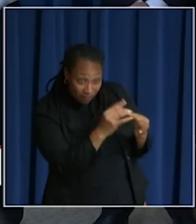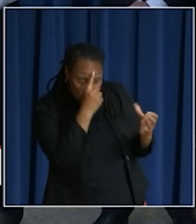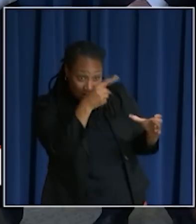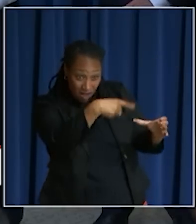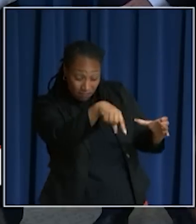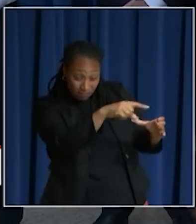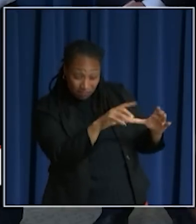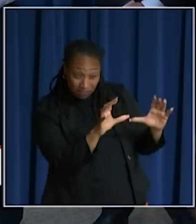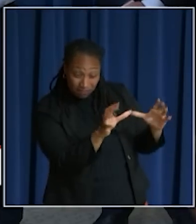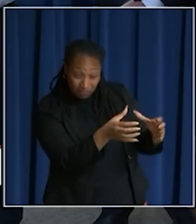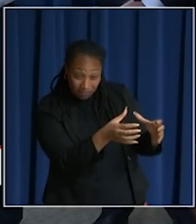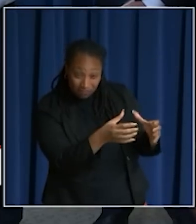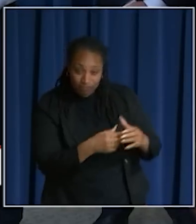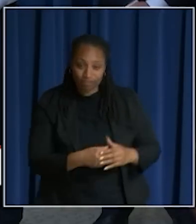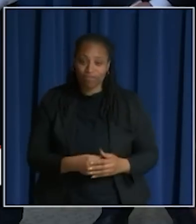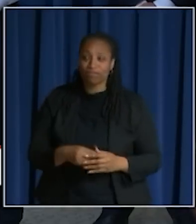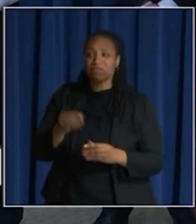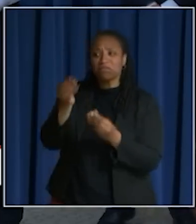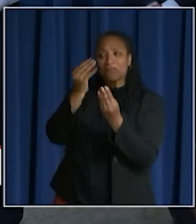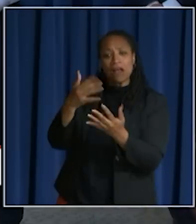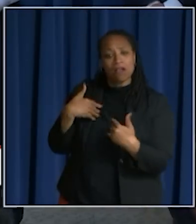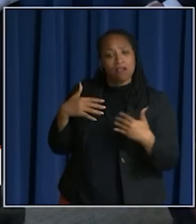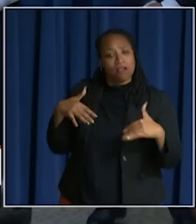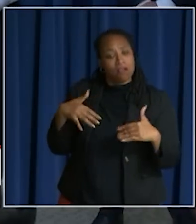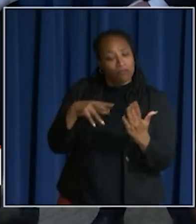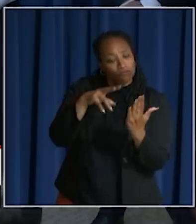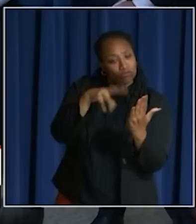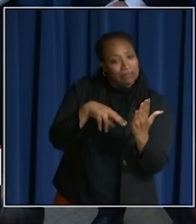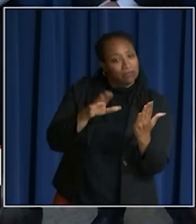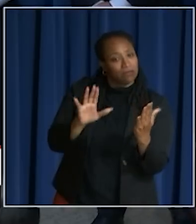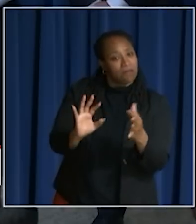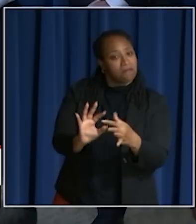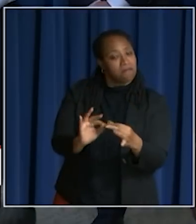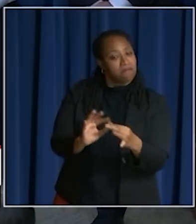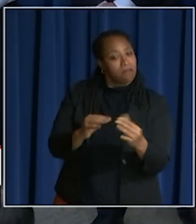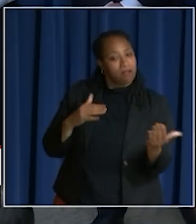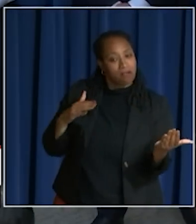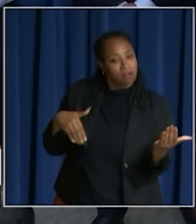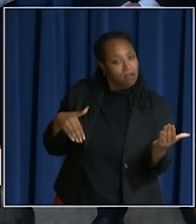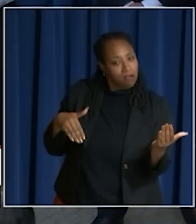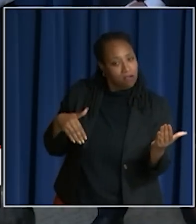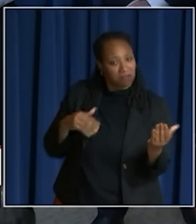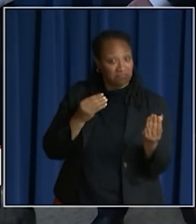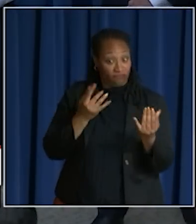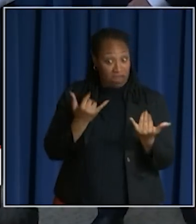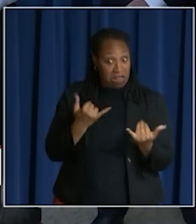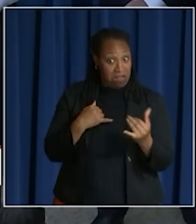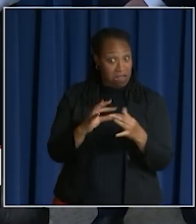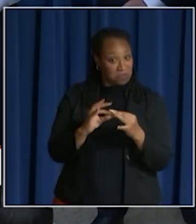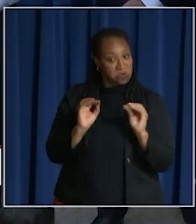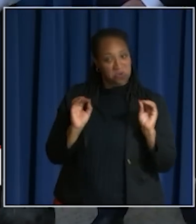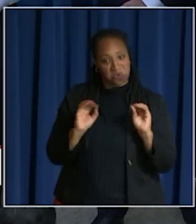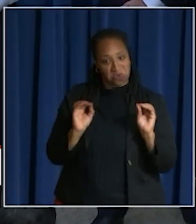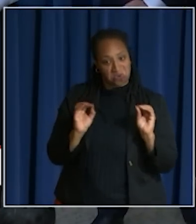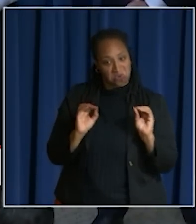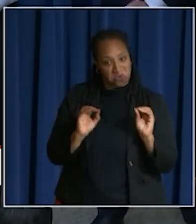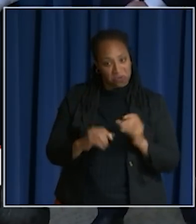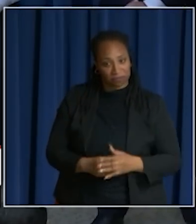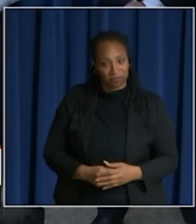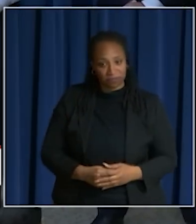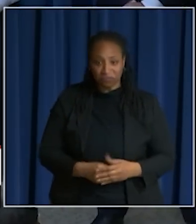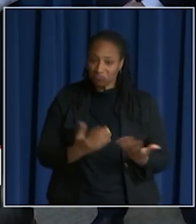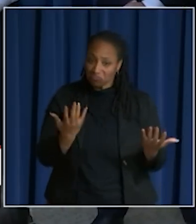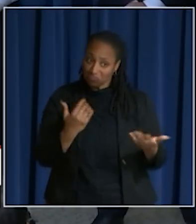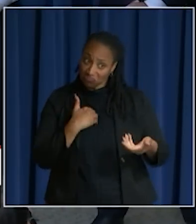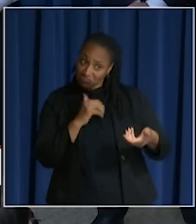it. We have, worked very closely with the DC Police Union. Some issues they've advanced, I've